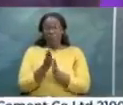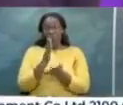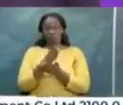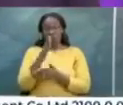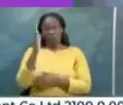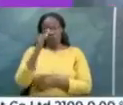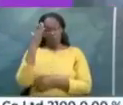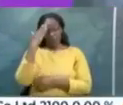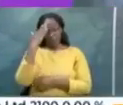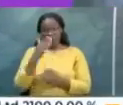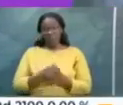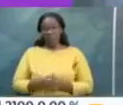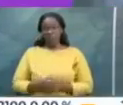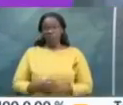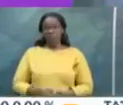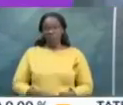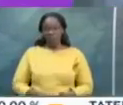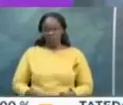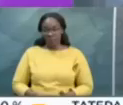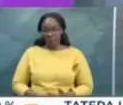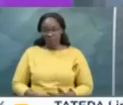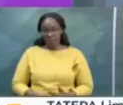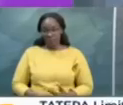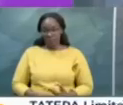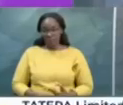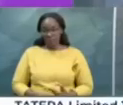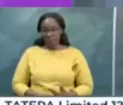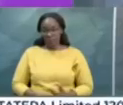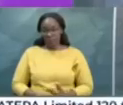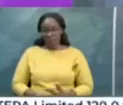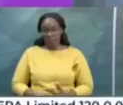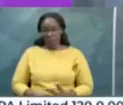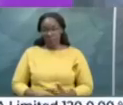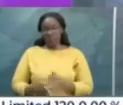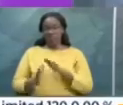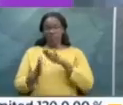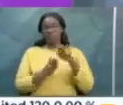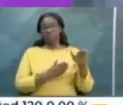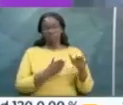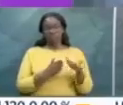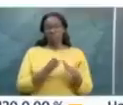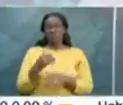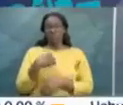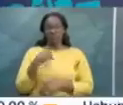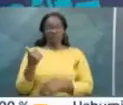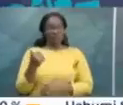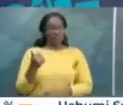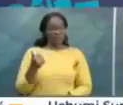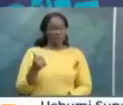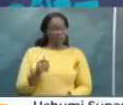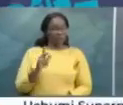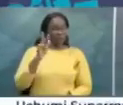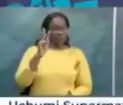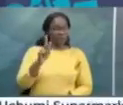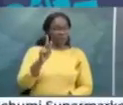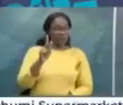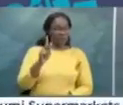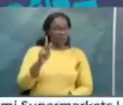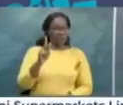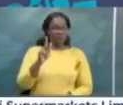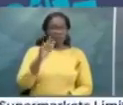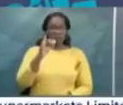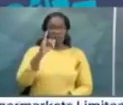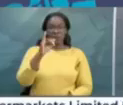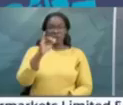Yep. Now moving on to the product on today's list, we have Kiara. Now ladies, this is for you. It's time for you to have